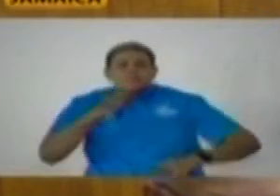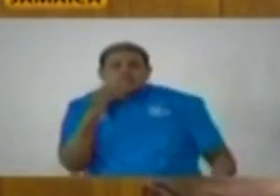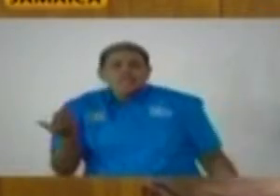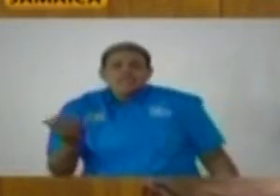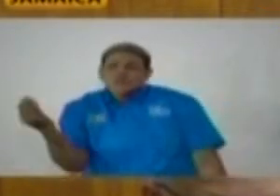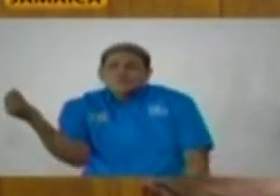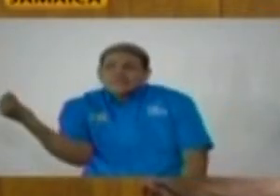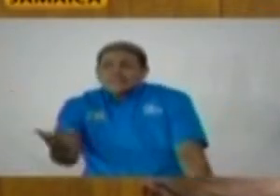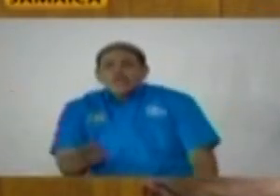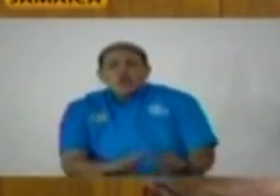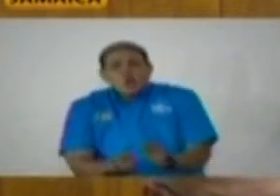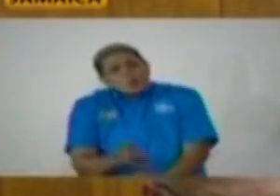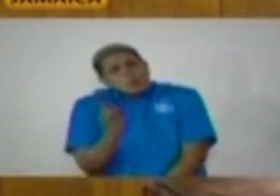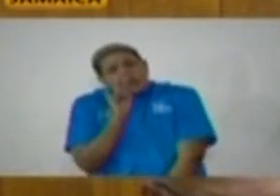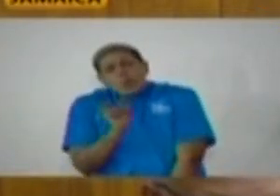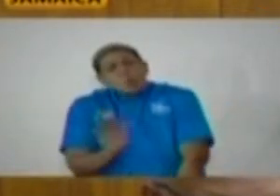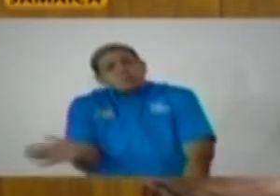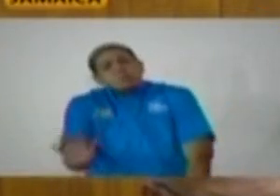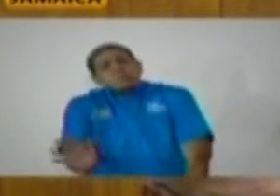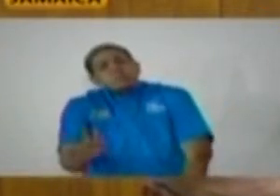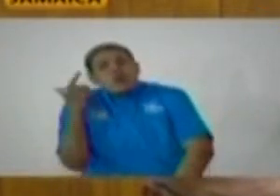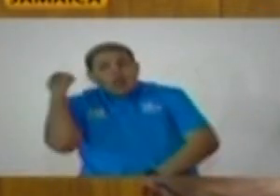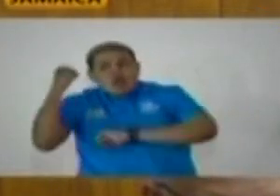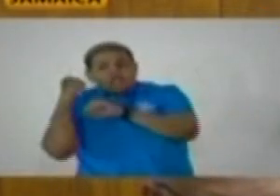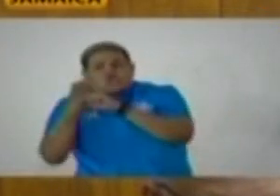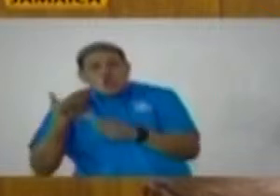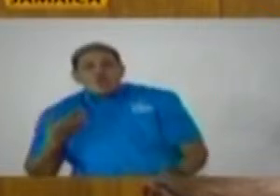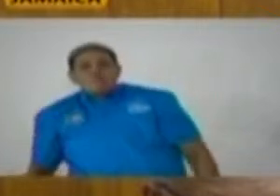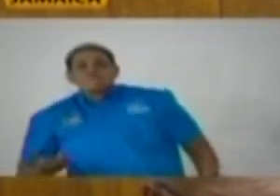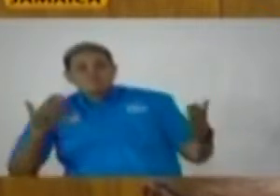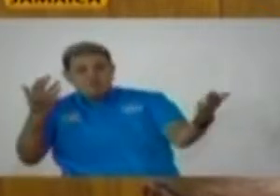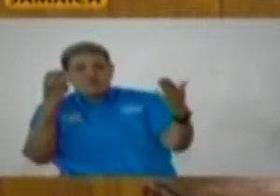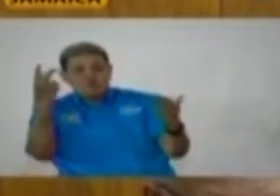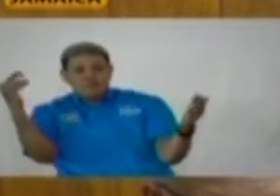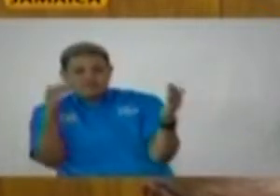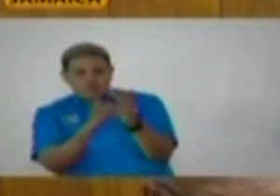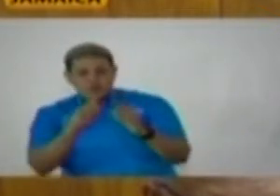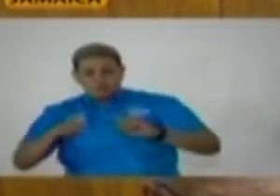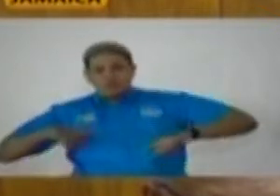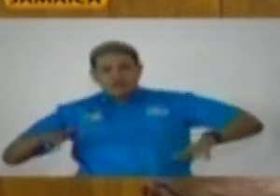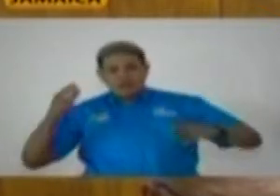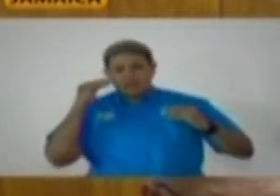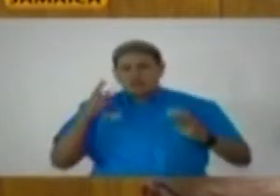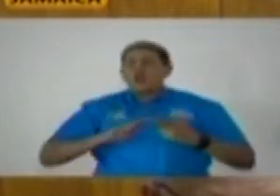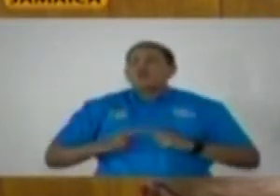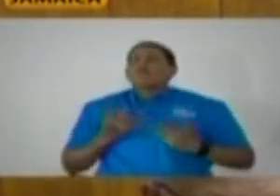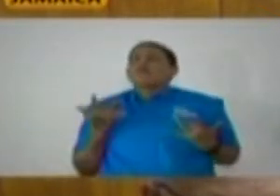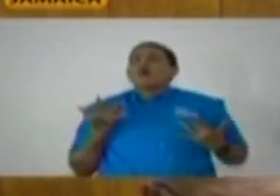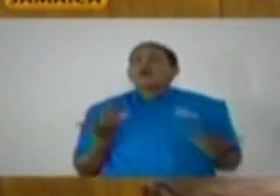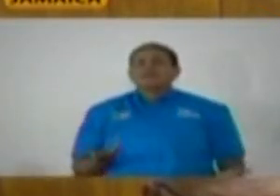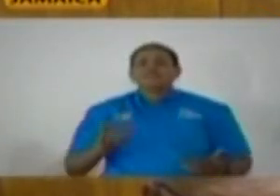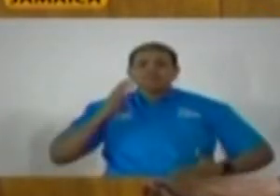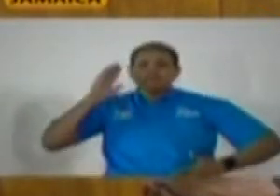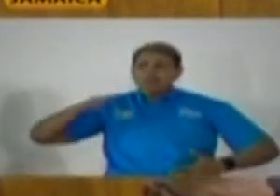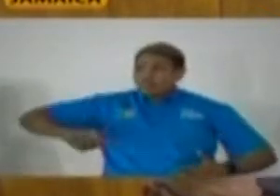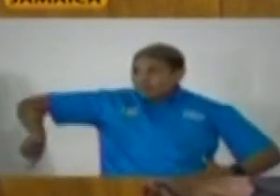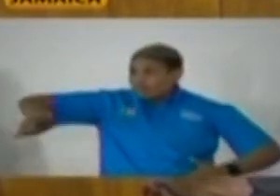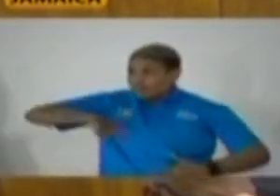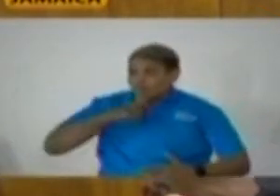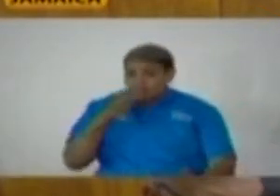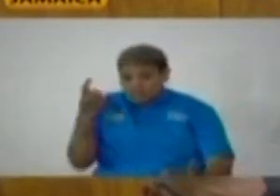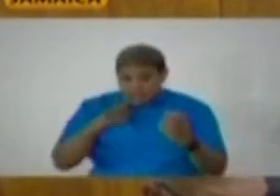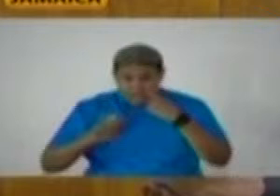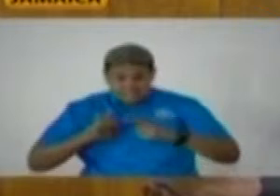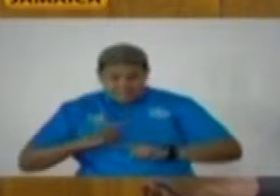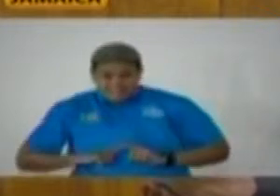indicate what that number is. Last year I proposed 12,000, but I'm not indicating a number because all of us in here, if we ask, may